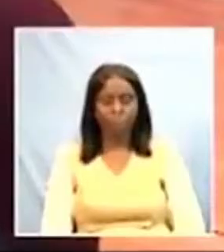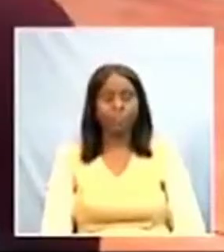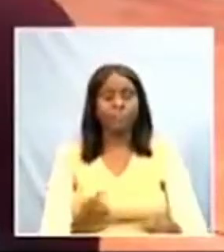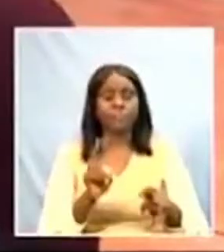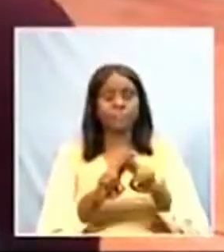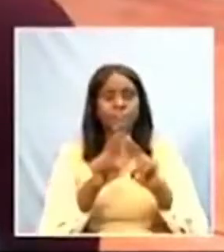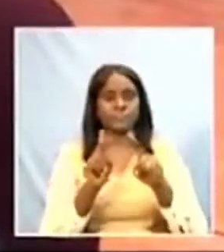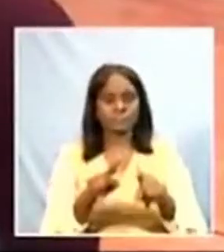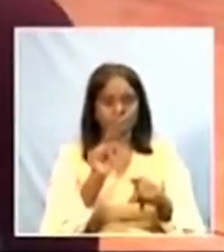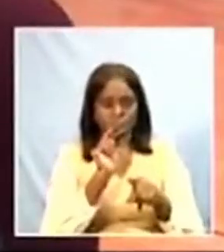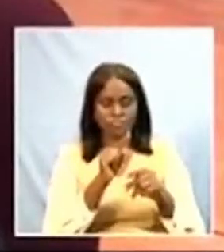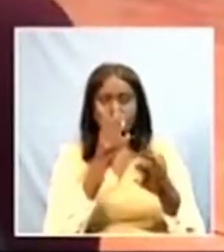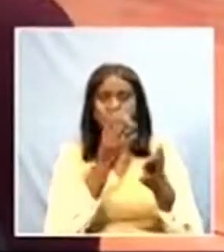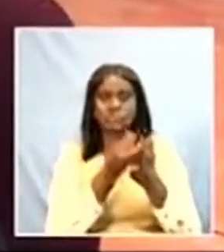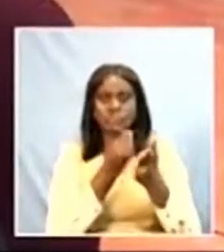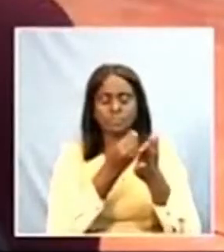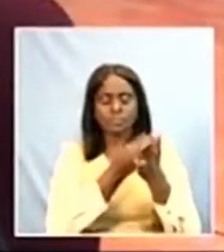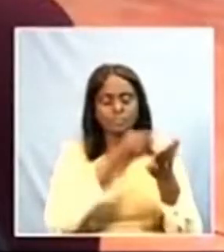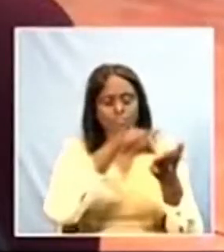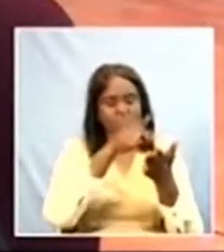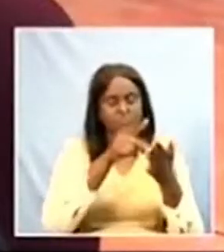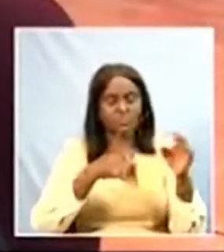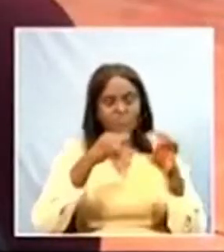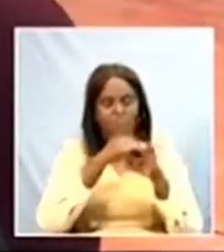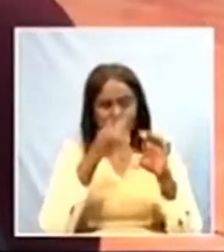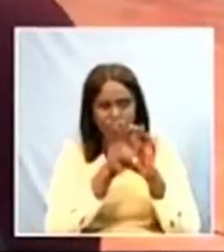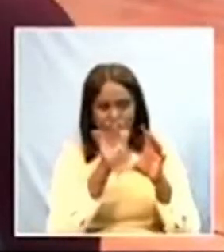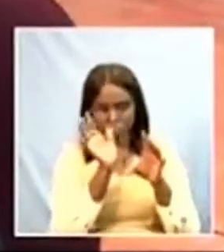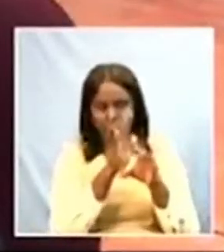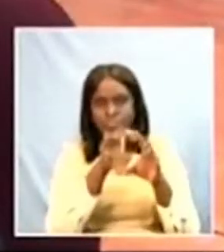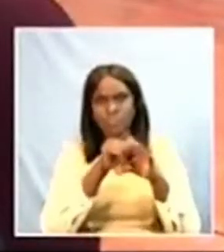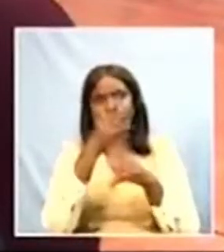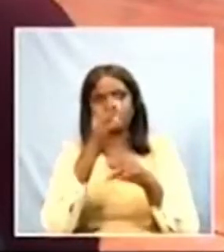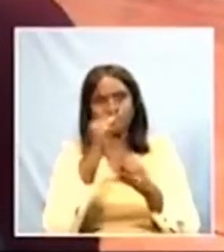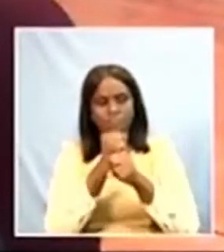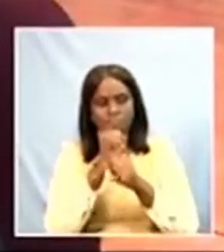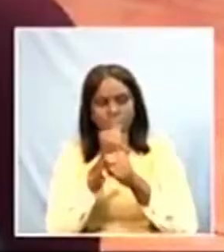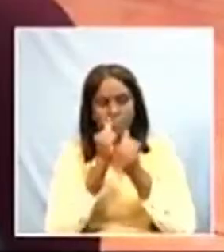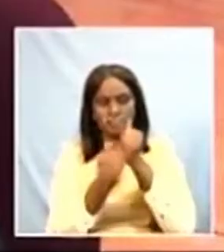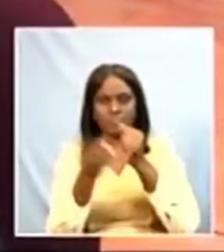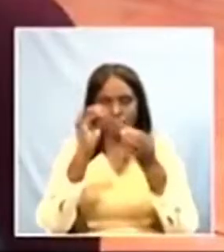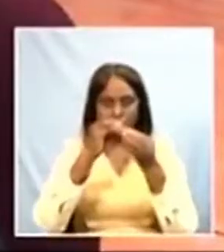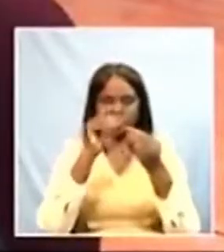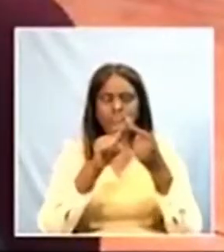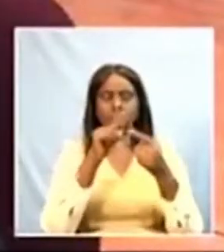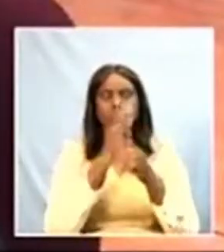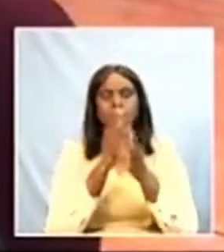Chair, the amount paid is inclusive of the external works that were added to the contract.